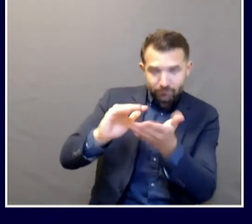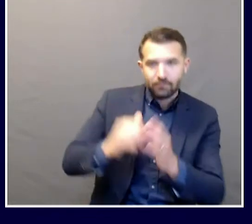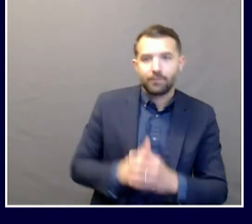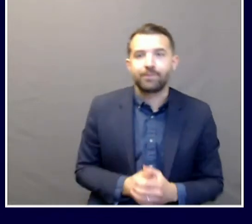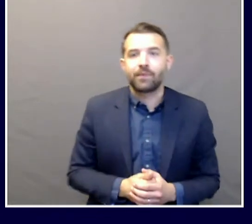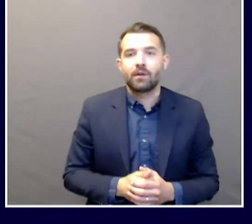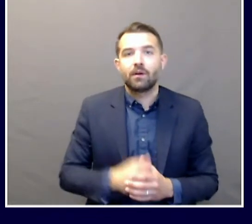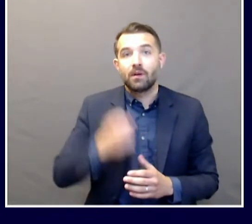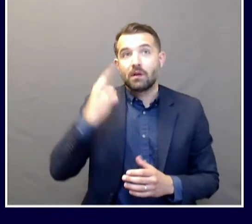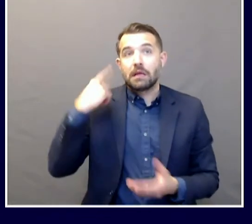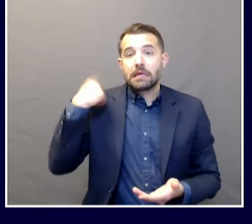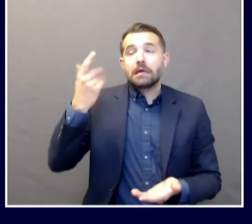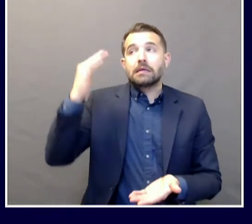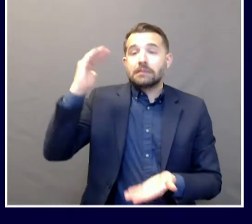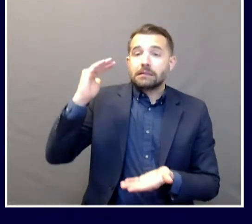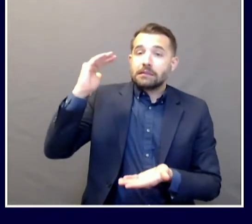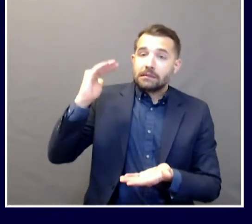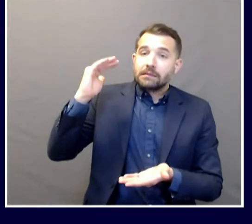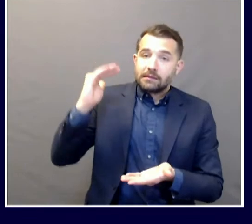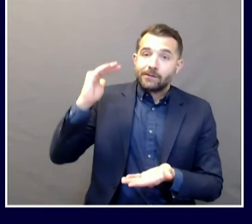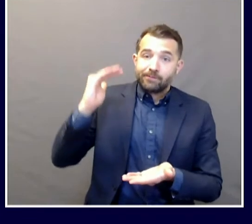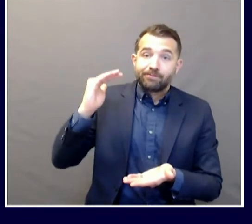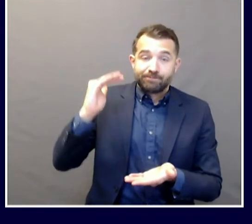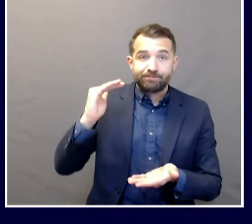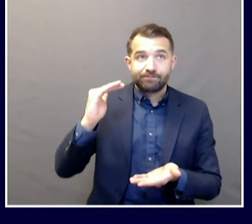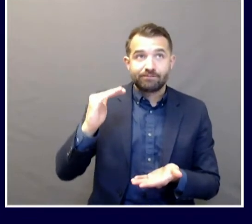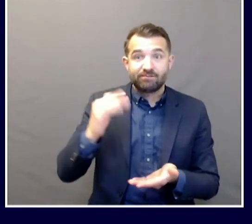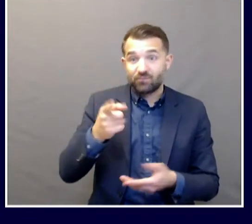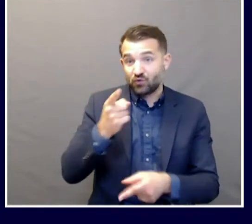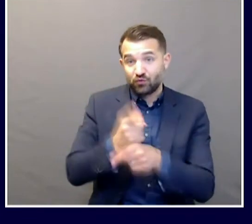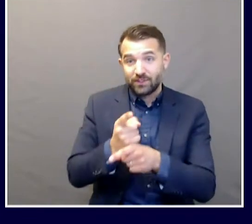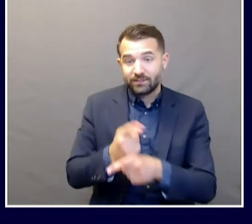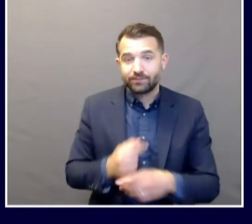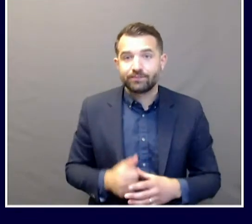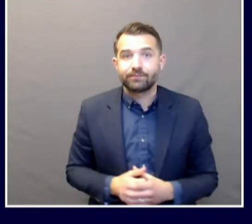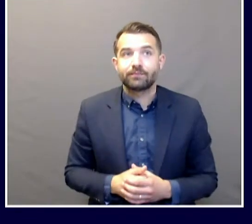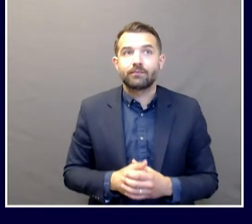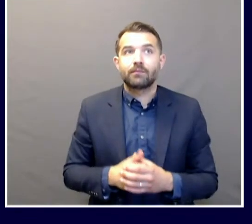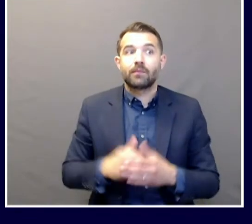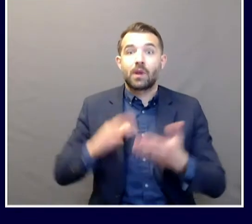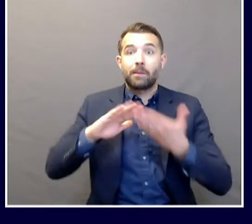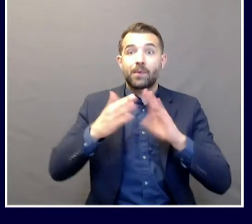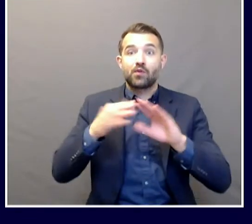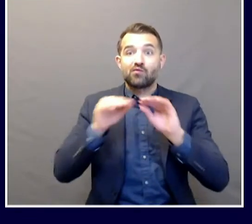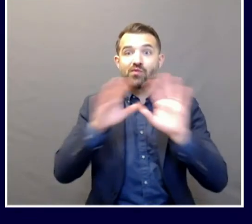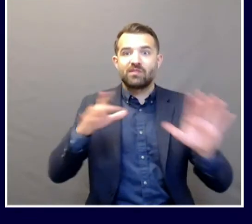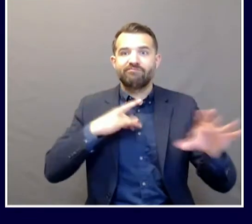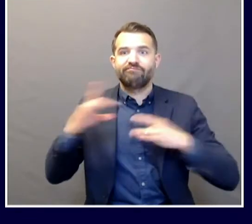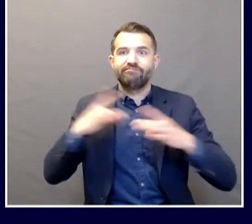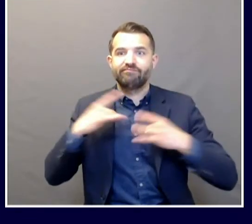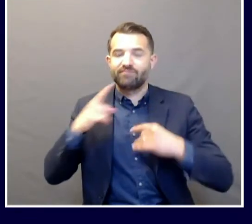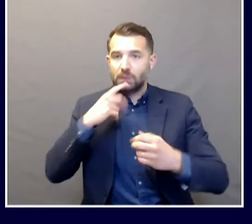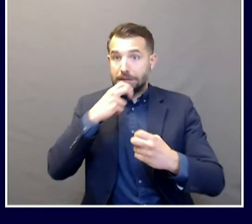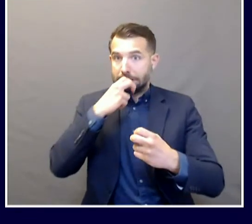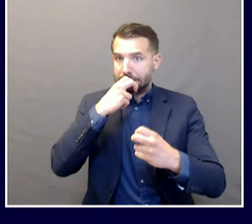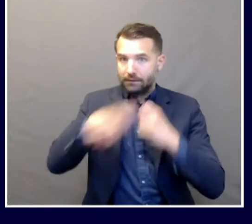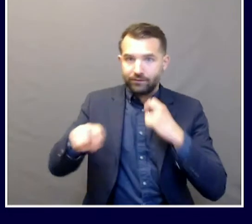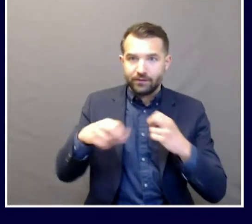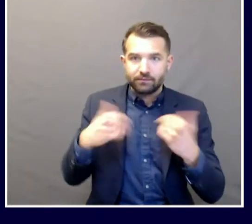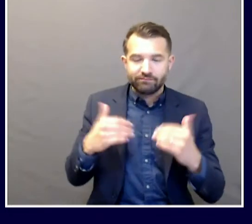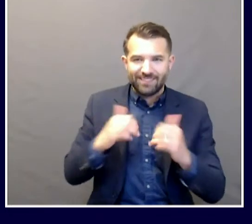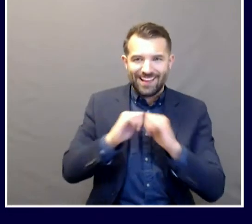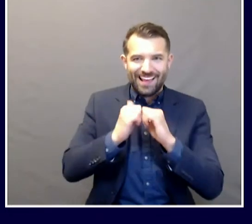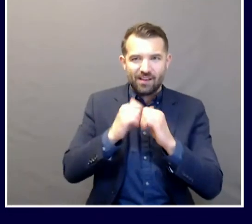The nature of community transmission makes it very difficult to control, because much of that transmission is occurring in non-public